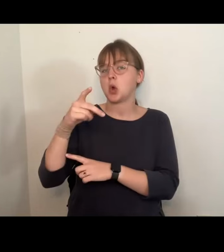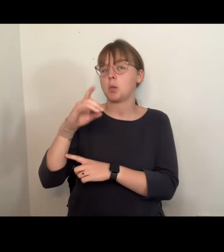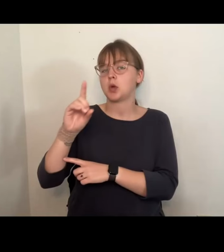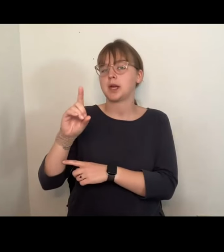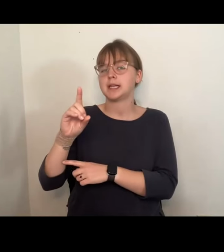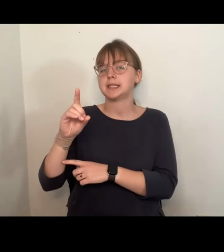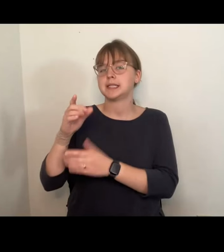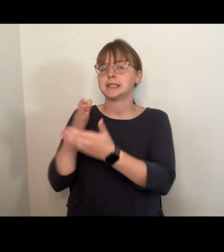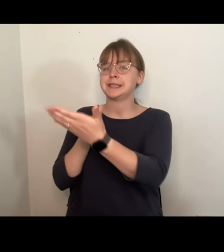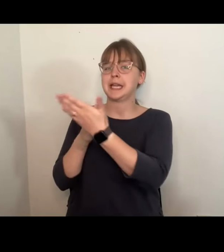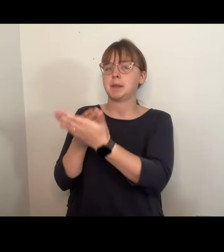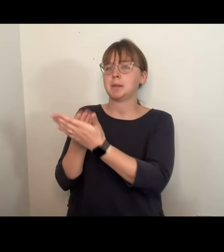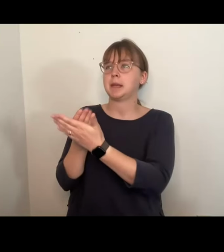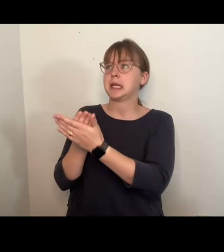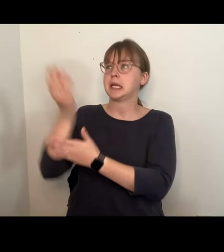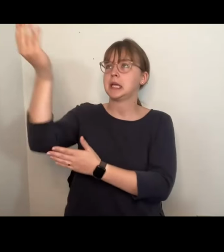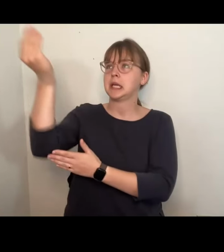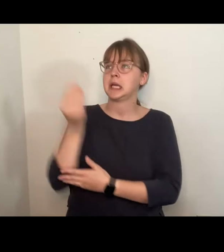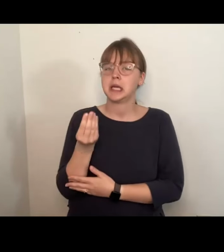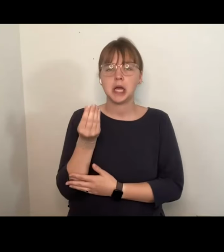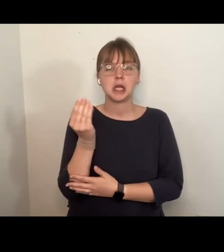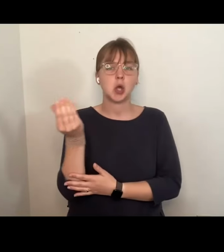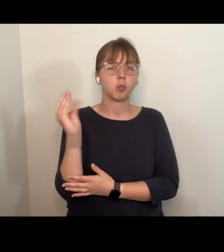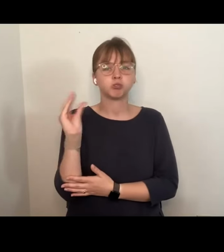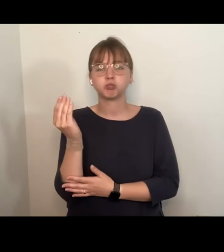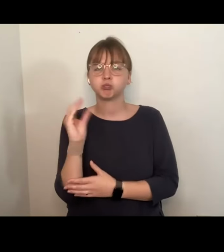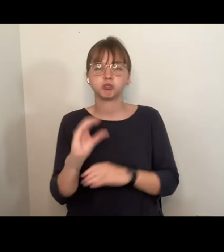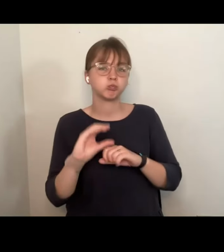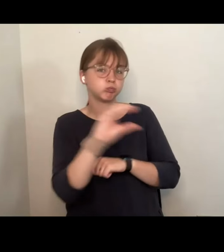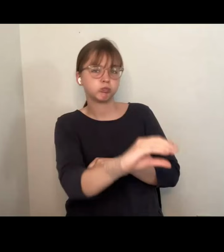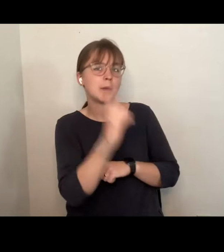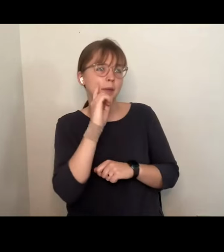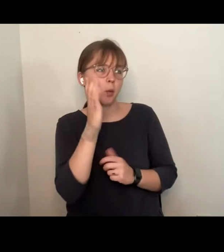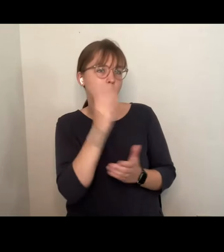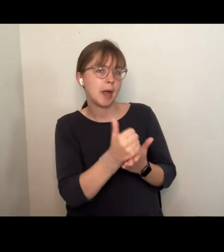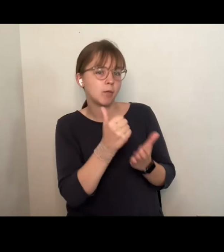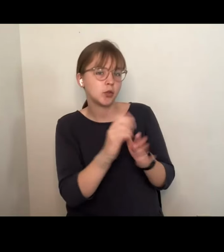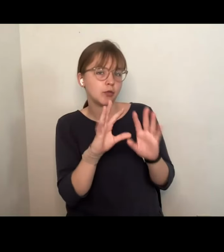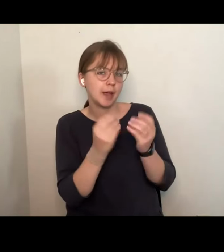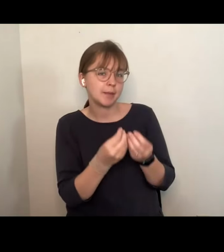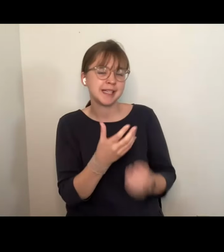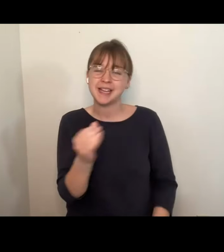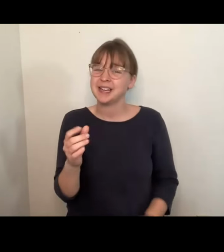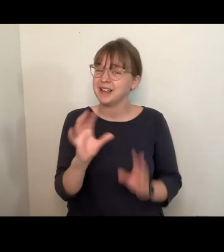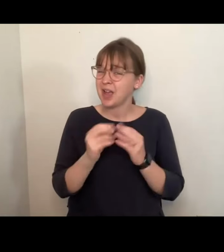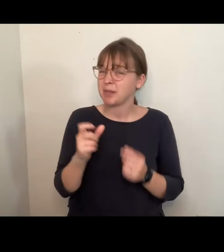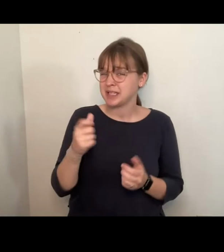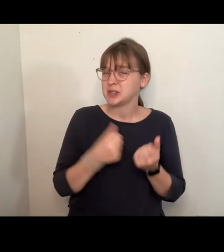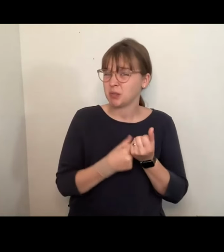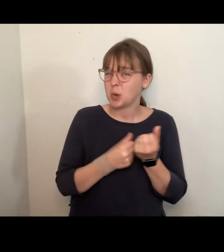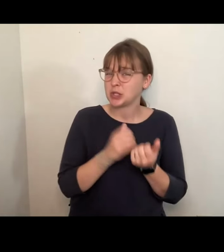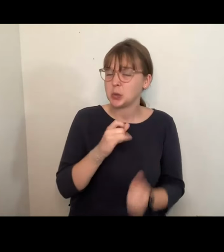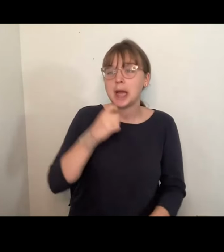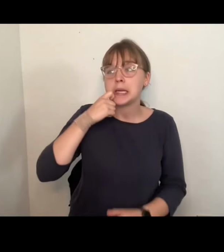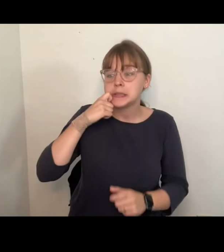about how we're going to distribute these funds. And we feel this is helpful to families, and we families need the support as well. That course